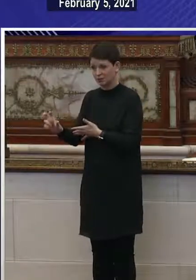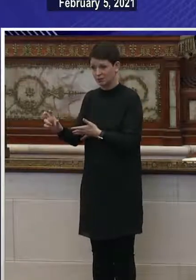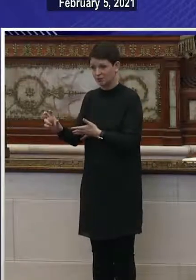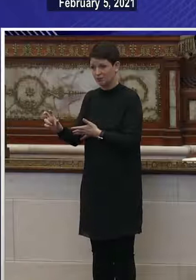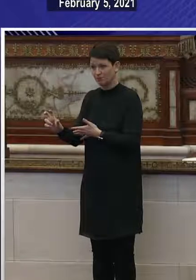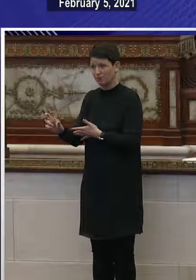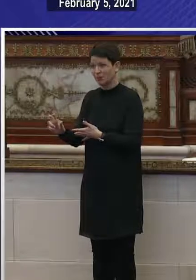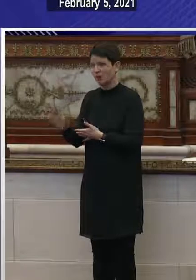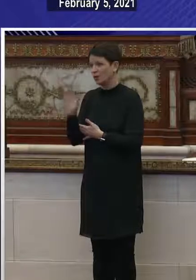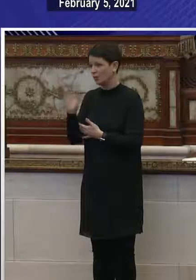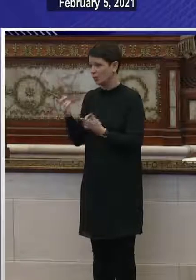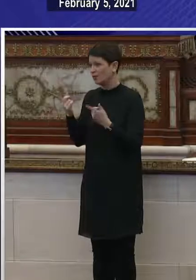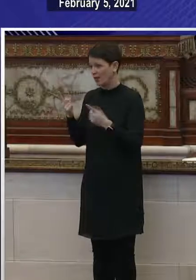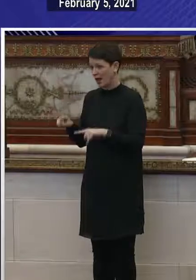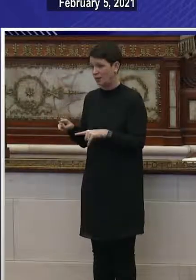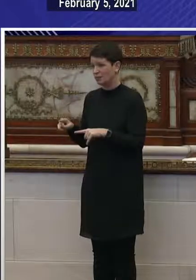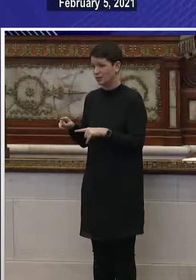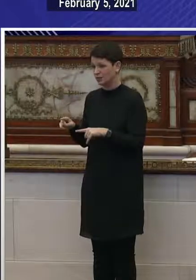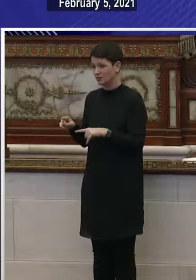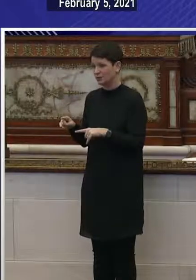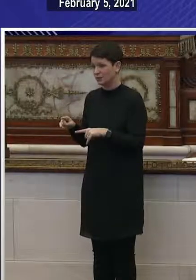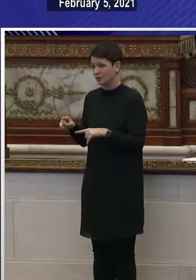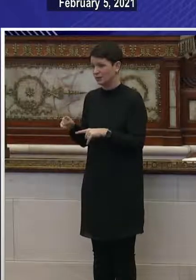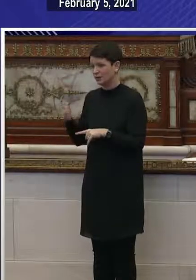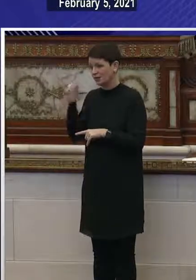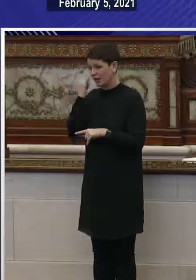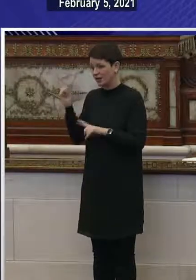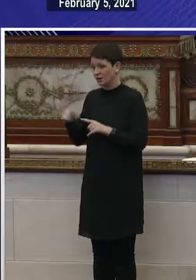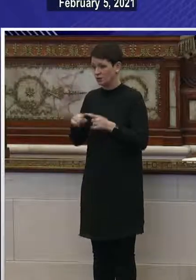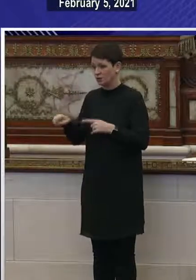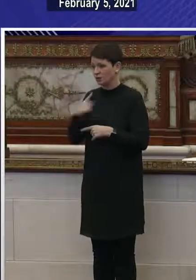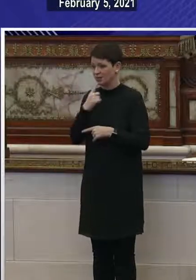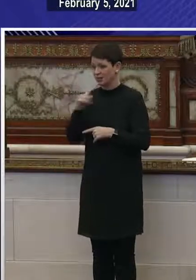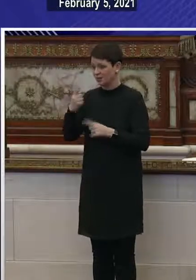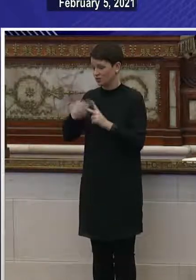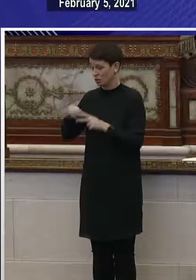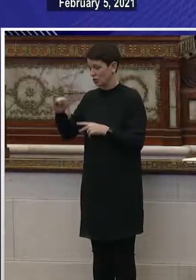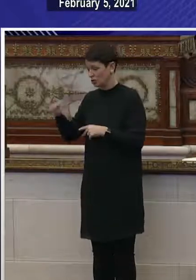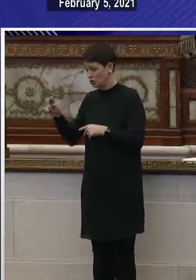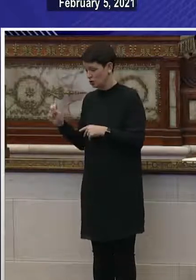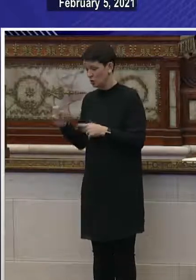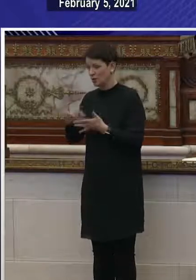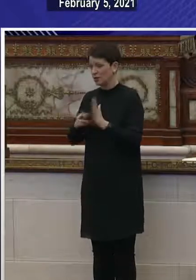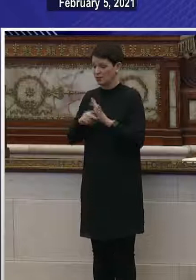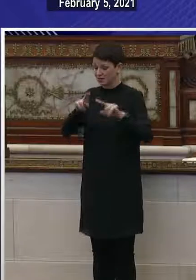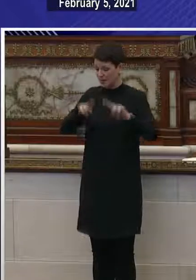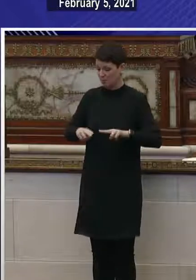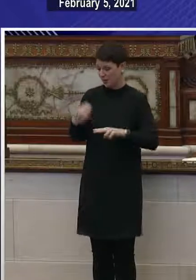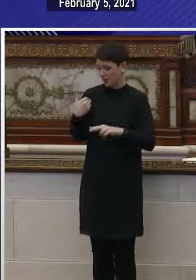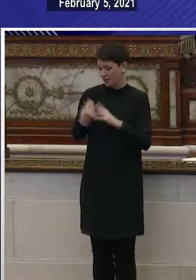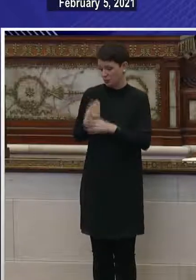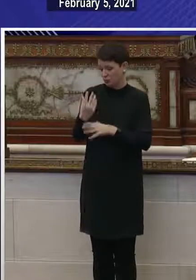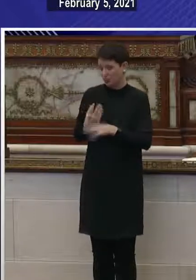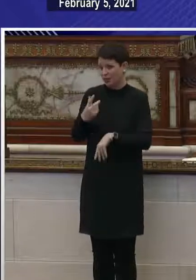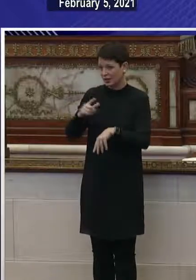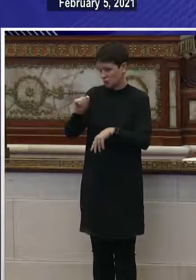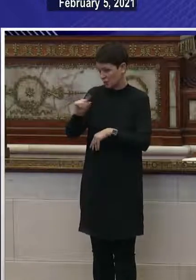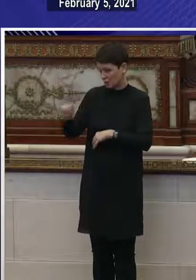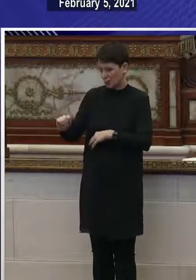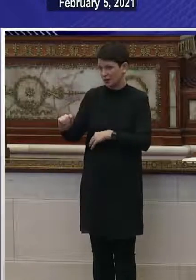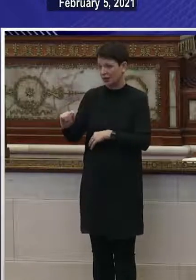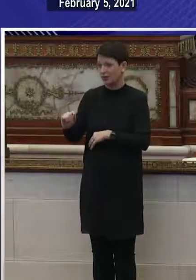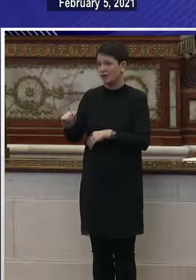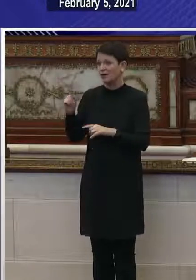that would have happened if that thing came to you that said that they started on June. It would suggest that they applied sometime in the spring and that they